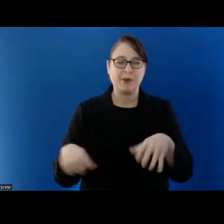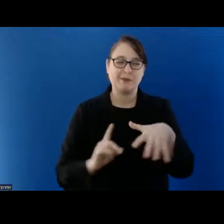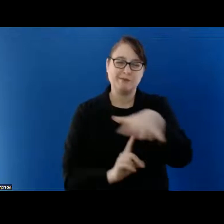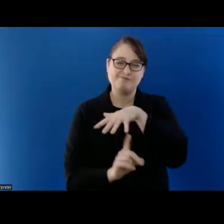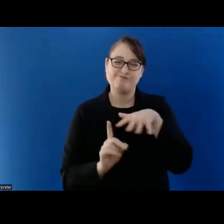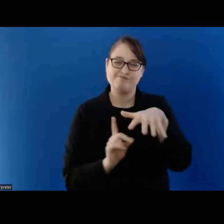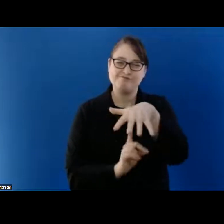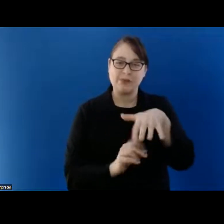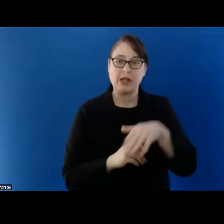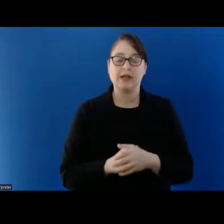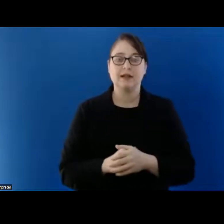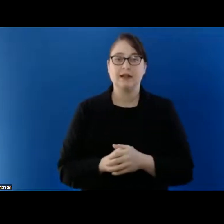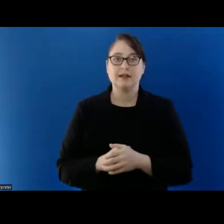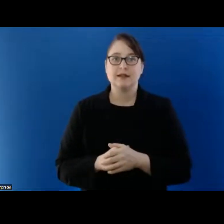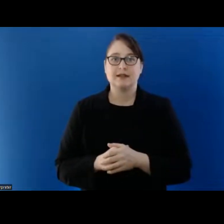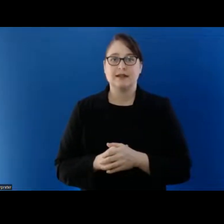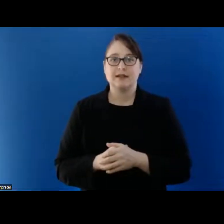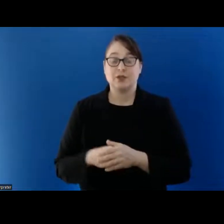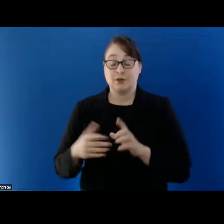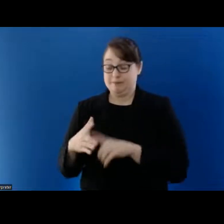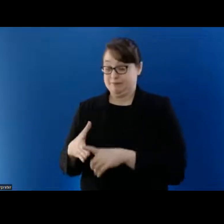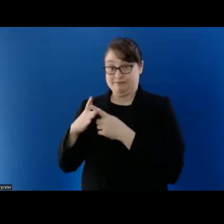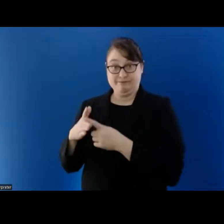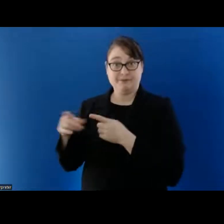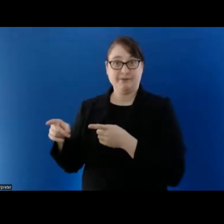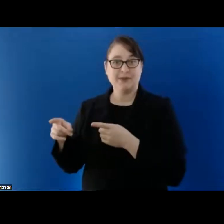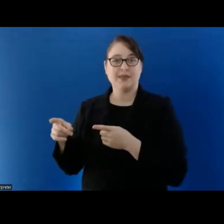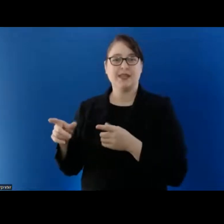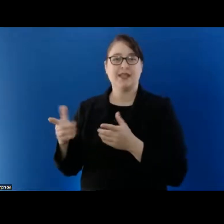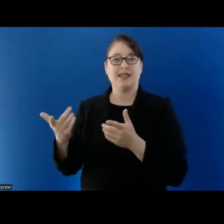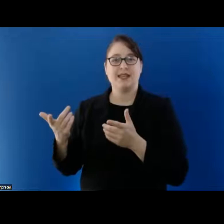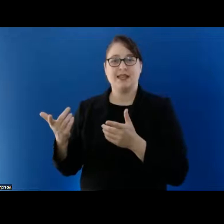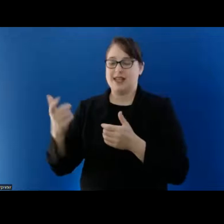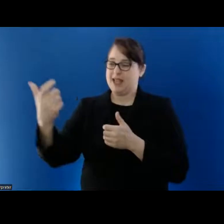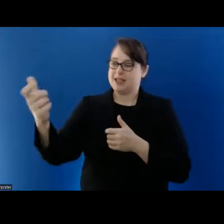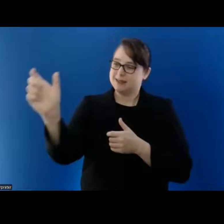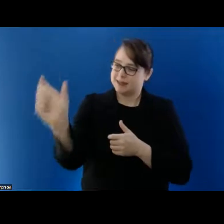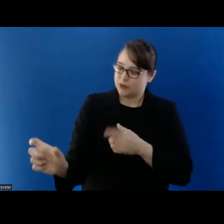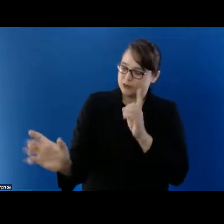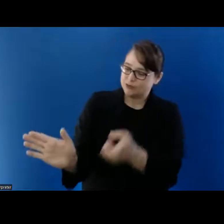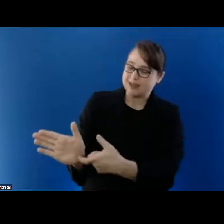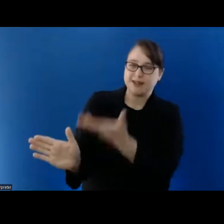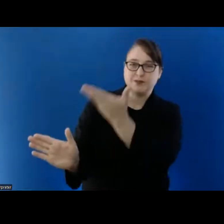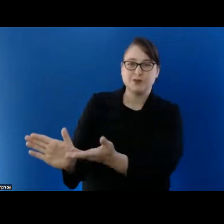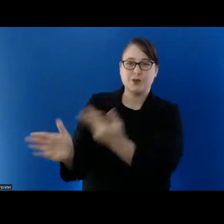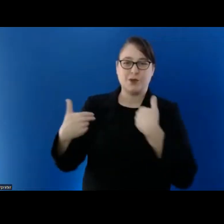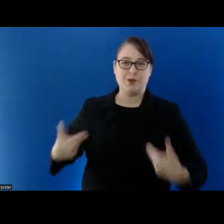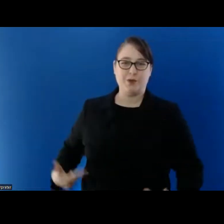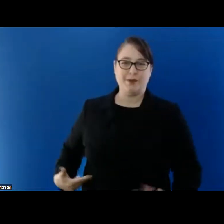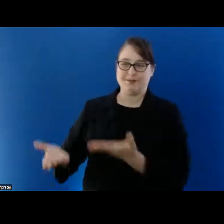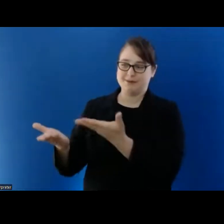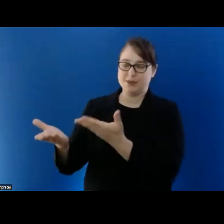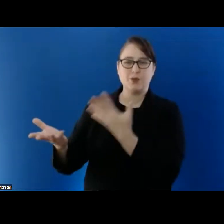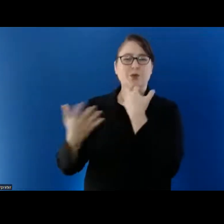of it, I think dealing with people like they're human beings, and that they're humanity, and that they're precious, and that their